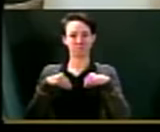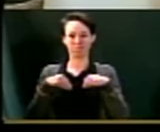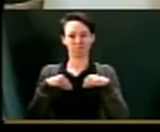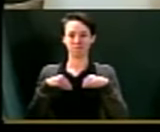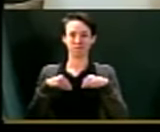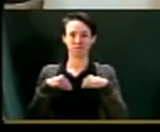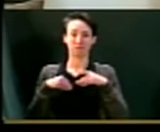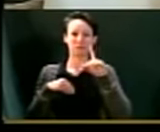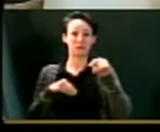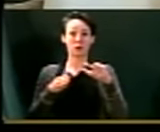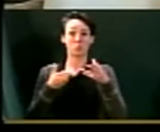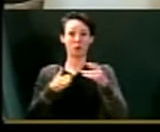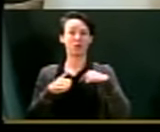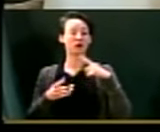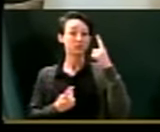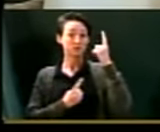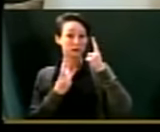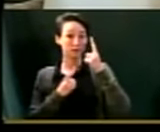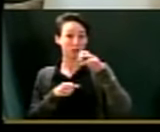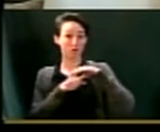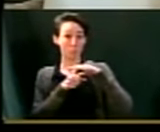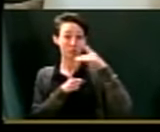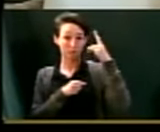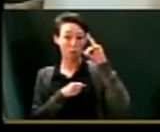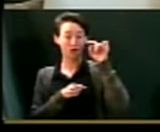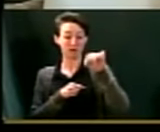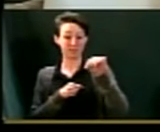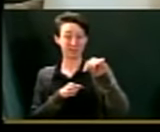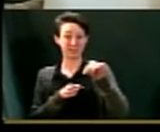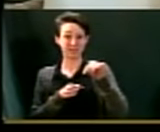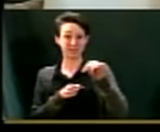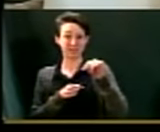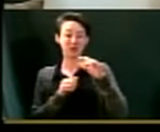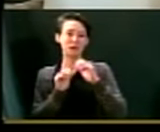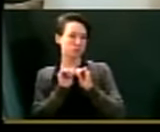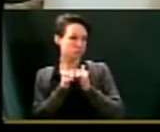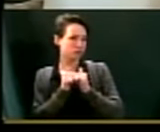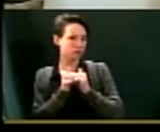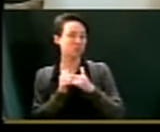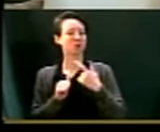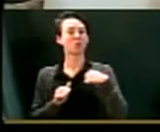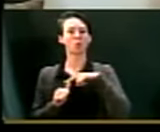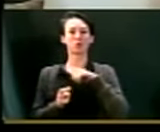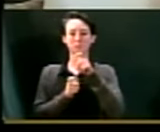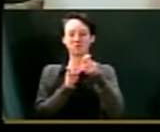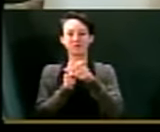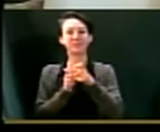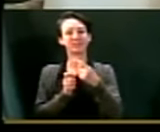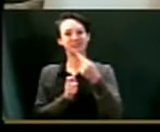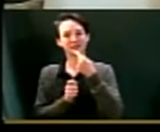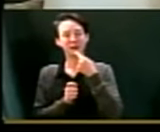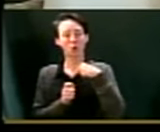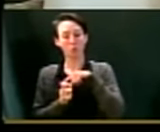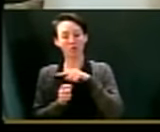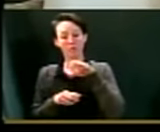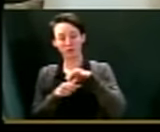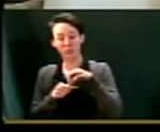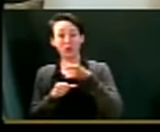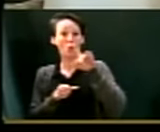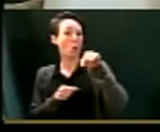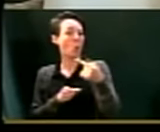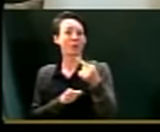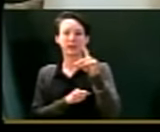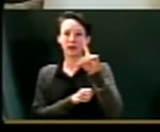only way I would consider voting for this is if we've very specifically said that we are voting on it only as a